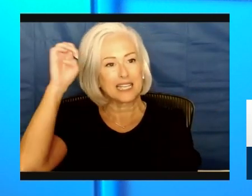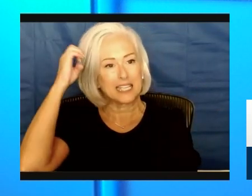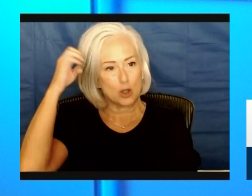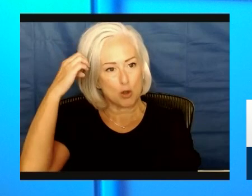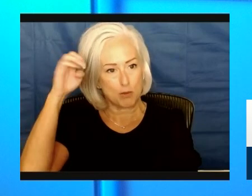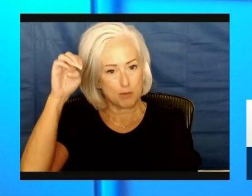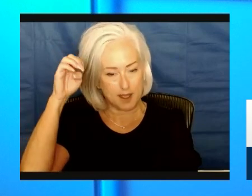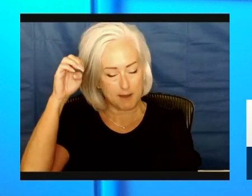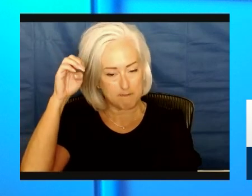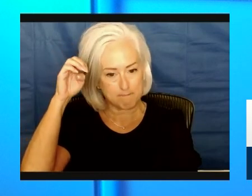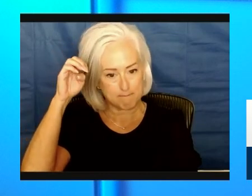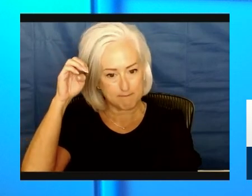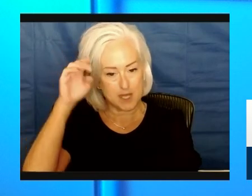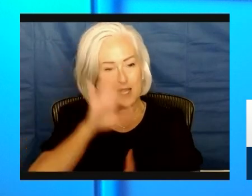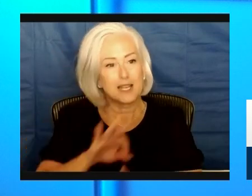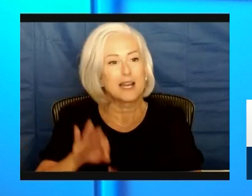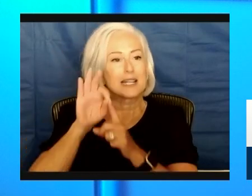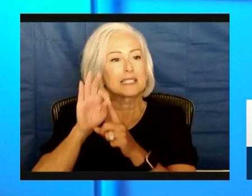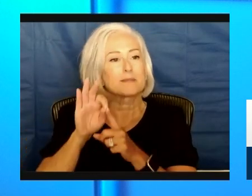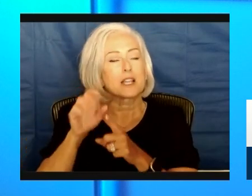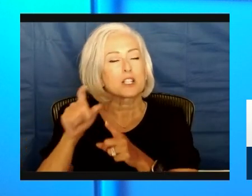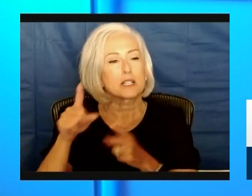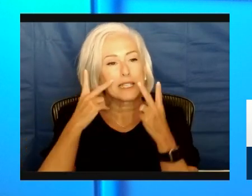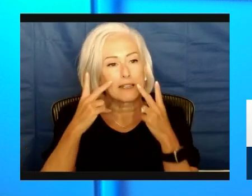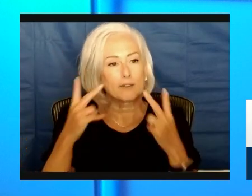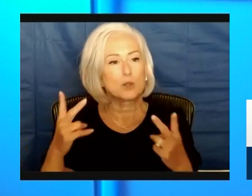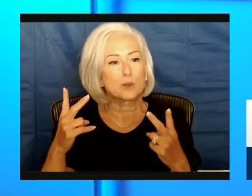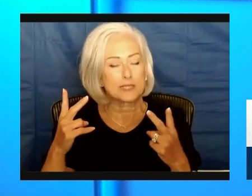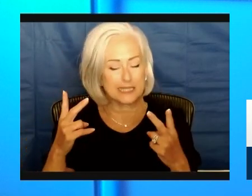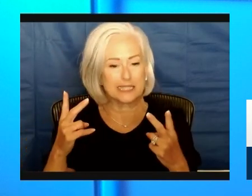especially if you see in our country,